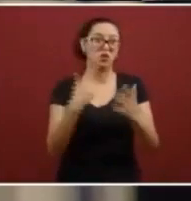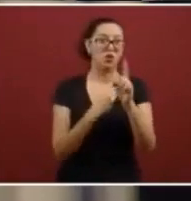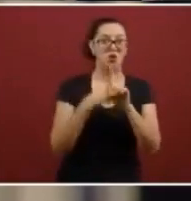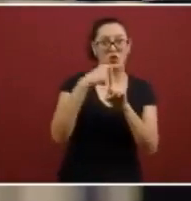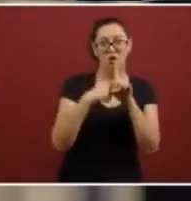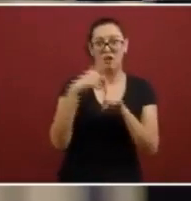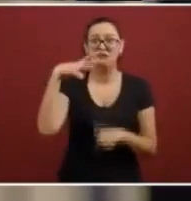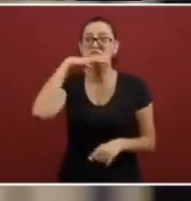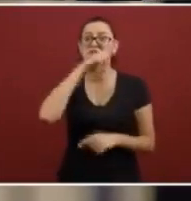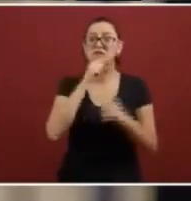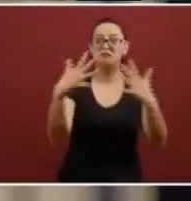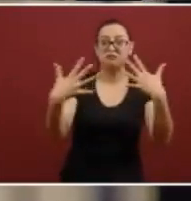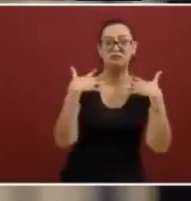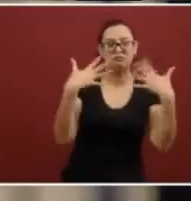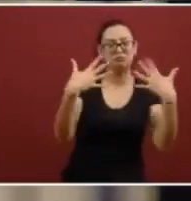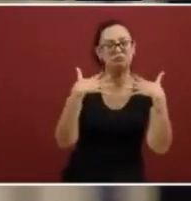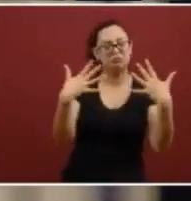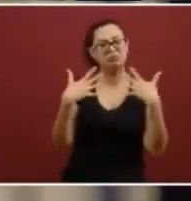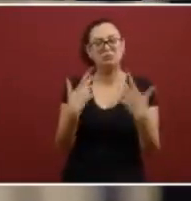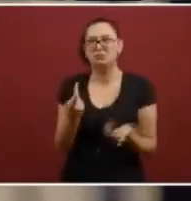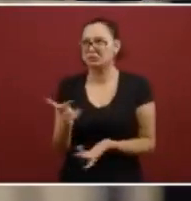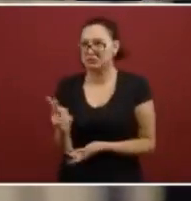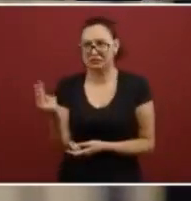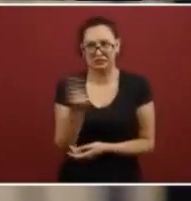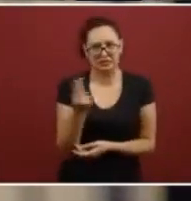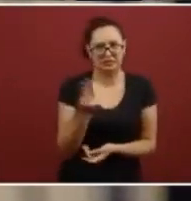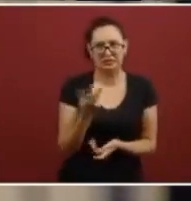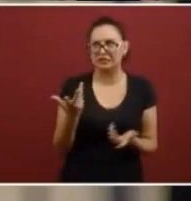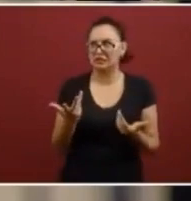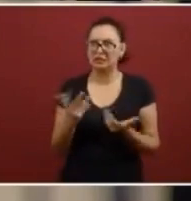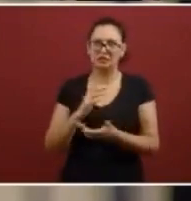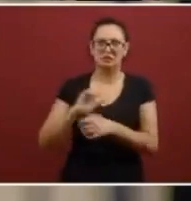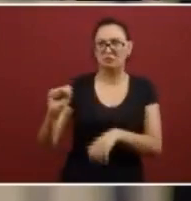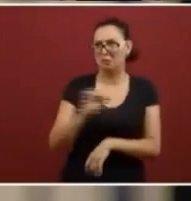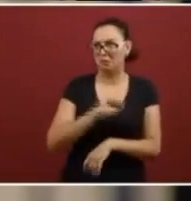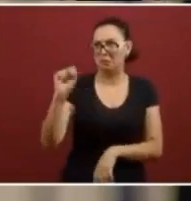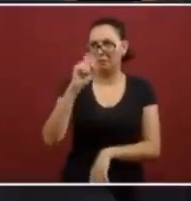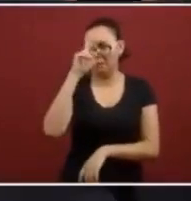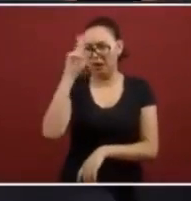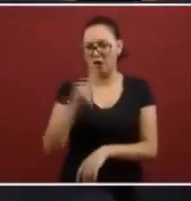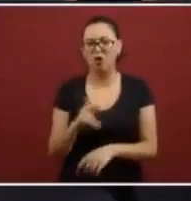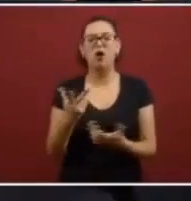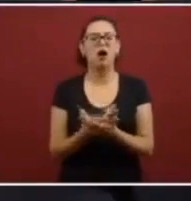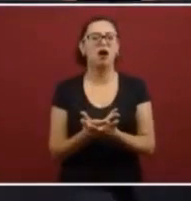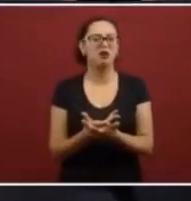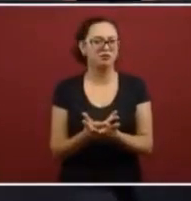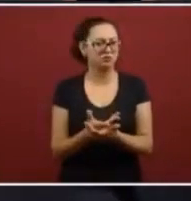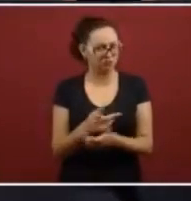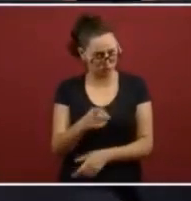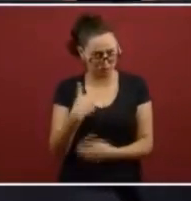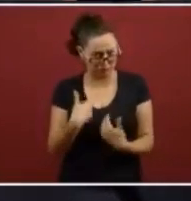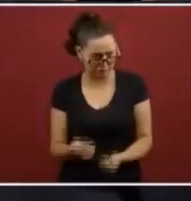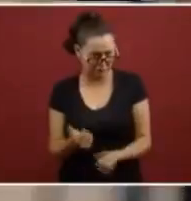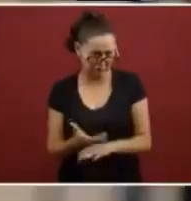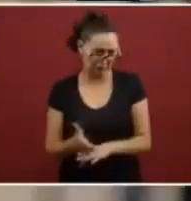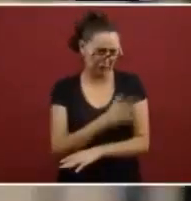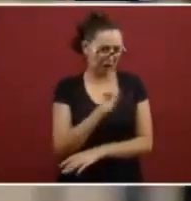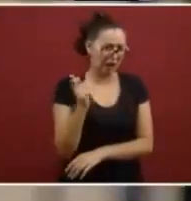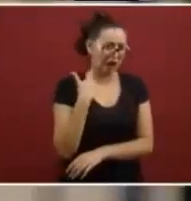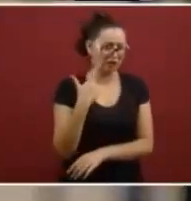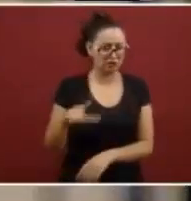cobran como si estuviéramos de 20 grados. ¿Qué hacer, presidente? They're Entendiendo que raising con their la reforma prices energética, for pues nos the las dejaron muy energy.